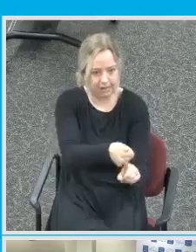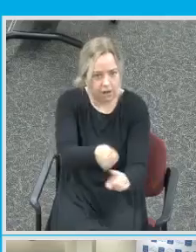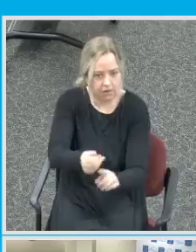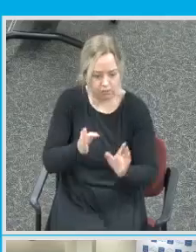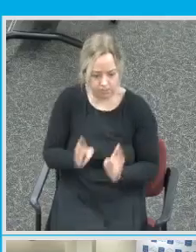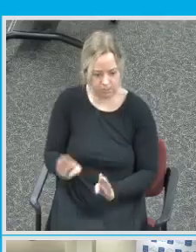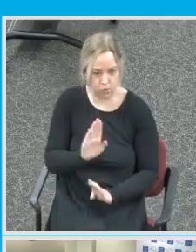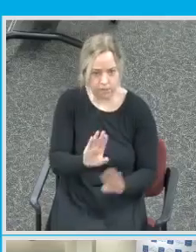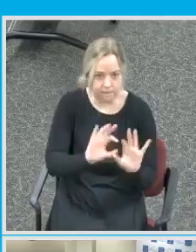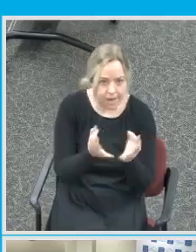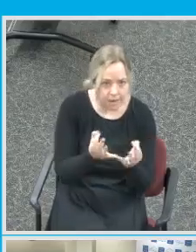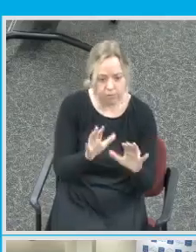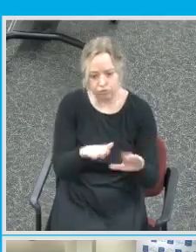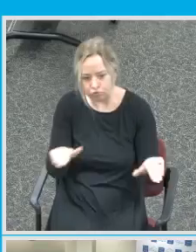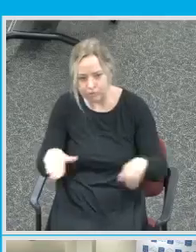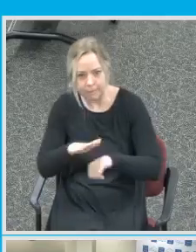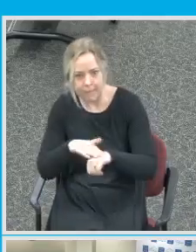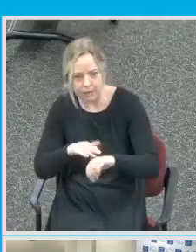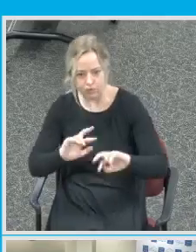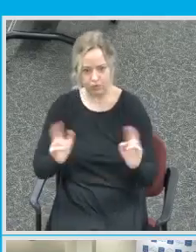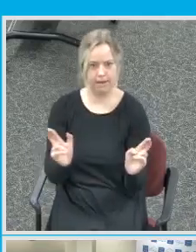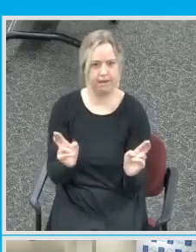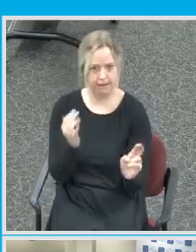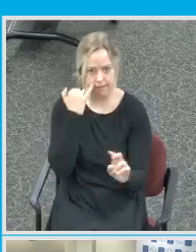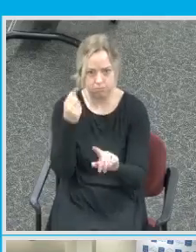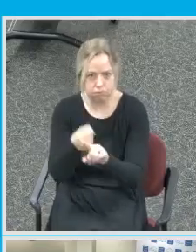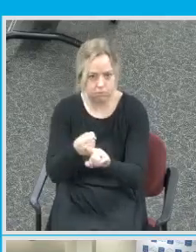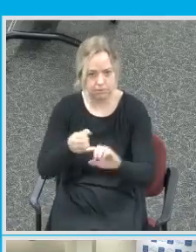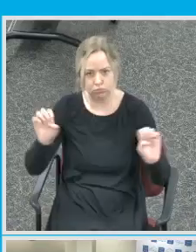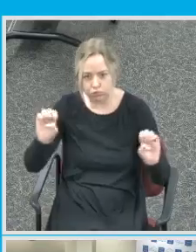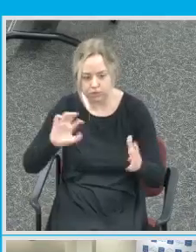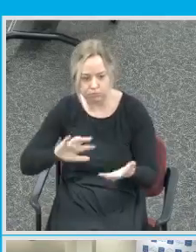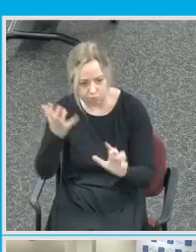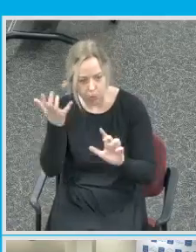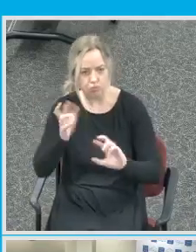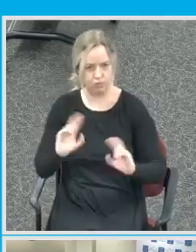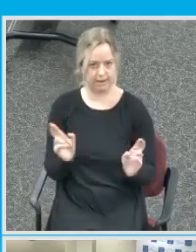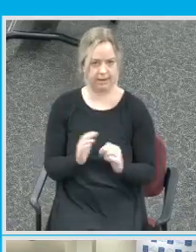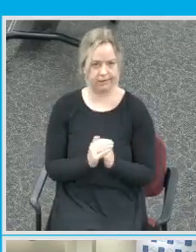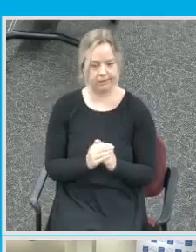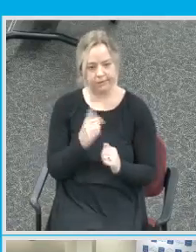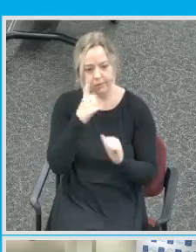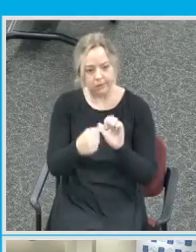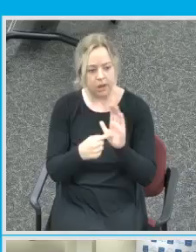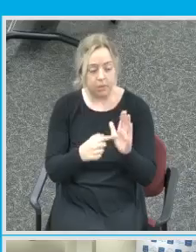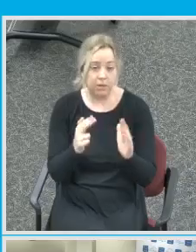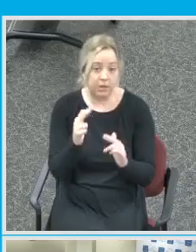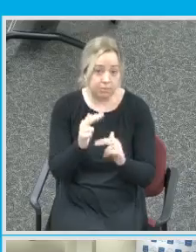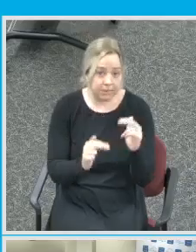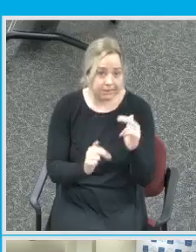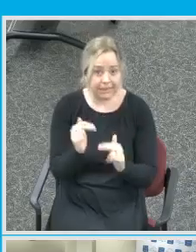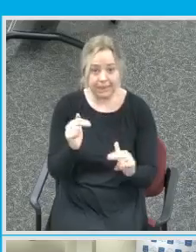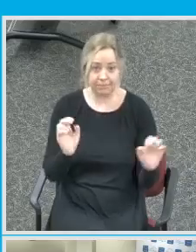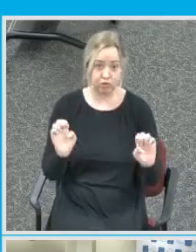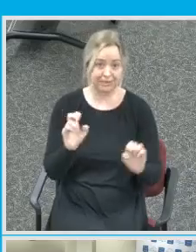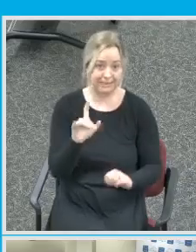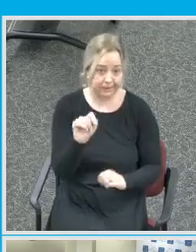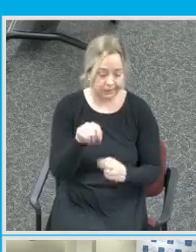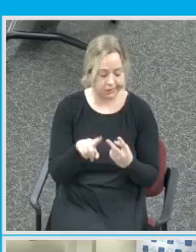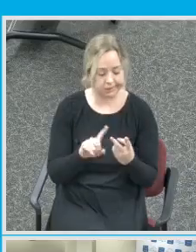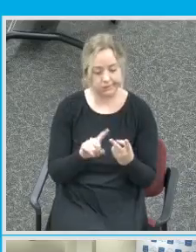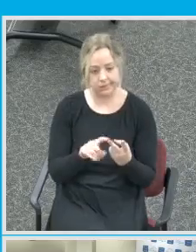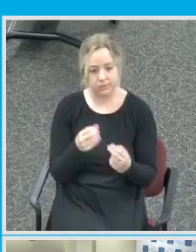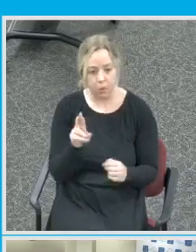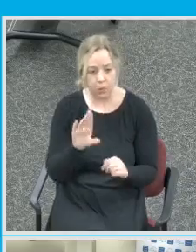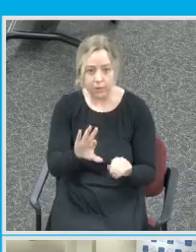their families, children, and pets for emergencies or disasters, such as building emergency kits, making a plan to communicate with